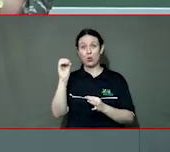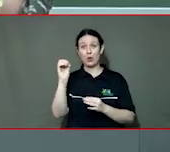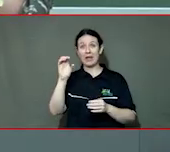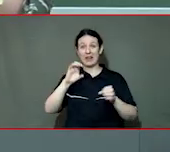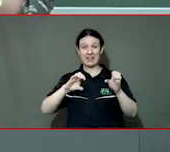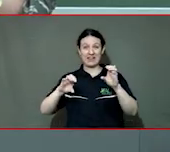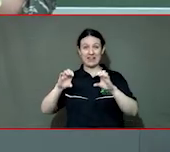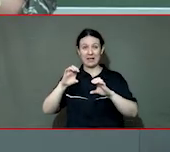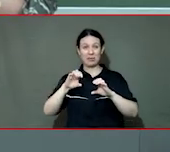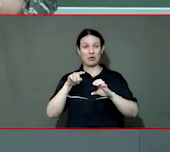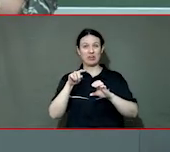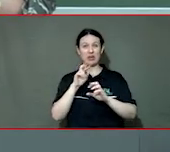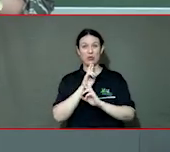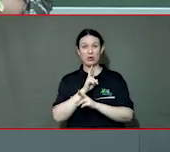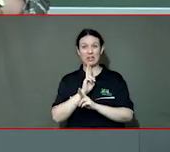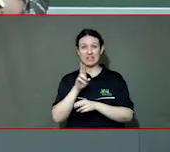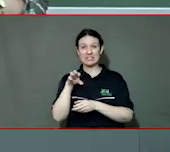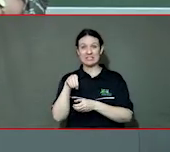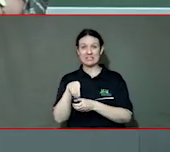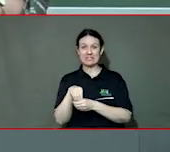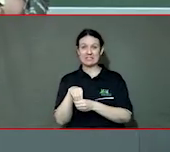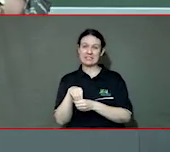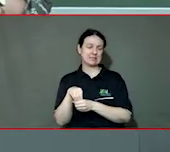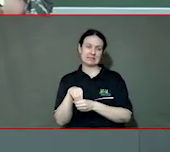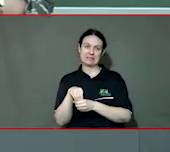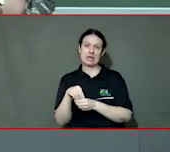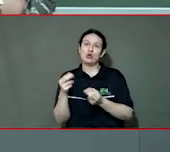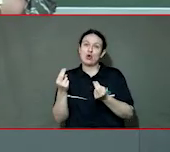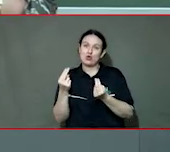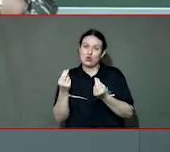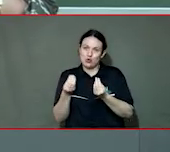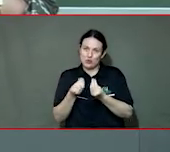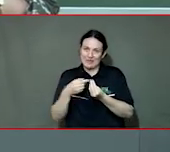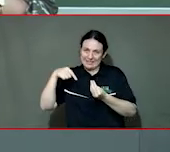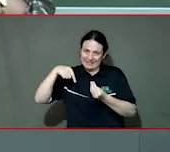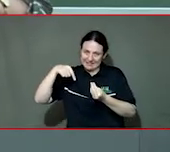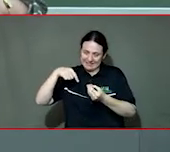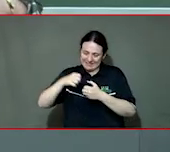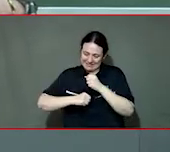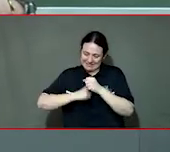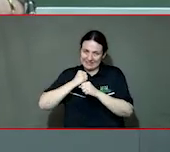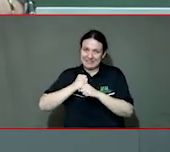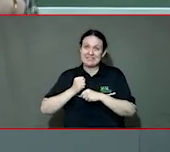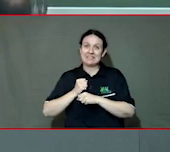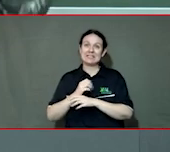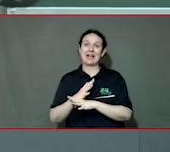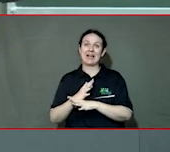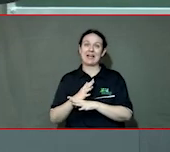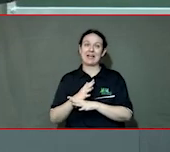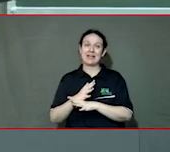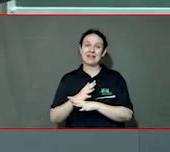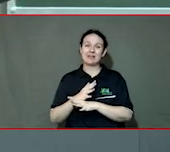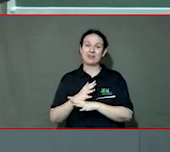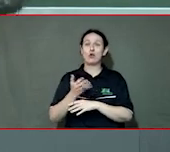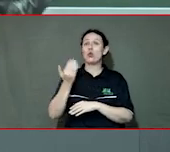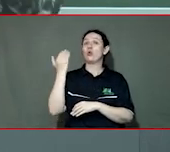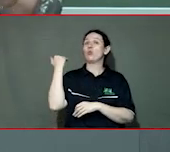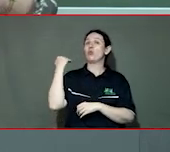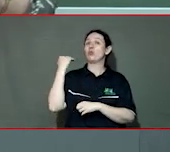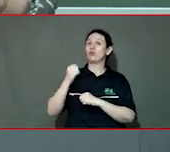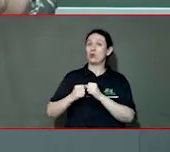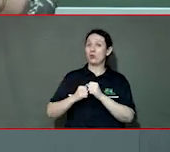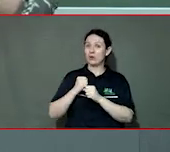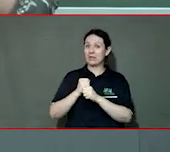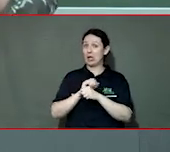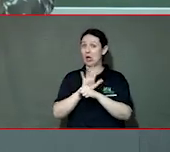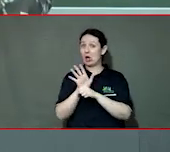reactions in them. That's now a new thing that I put in now because you only written the previous years after